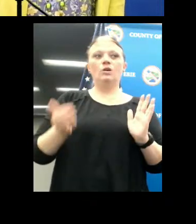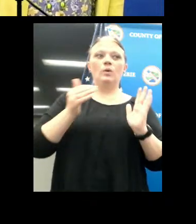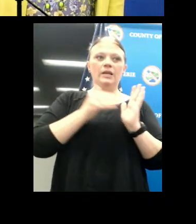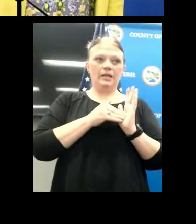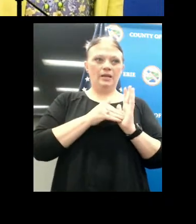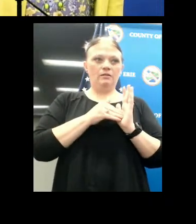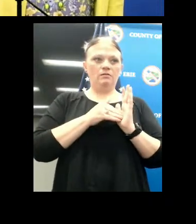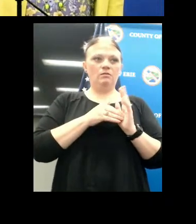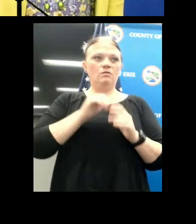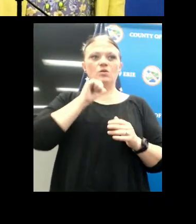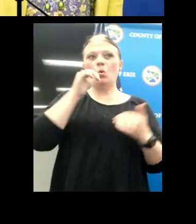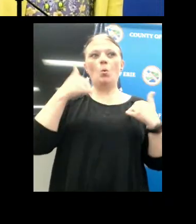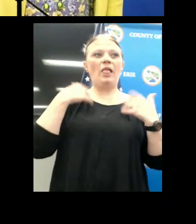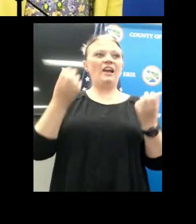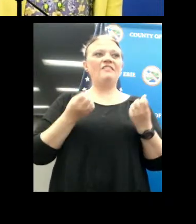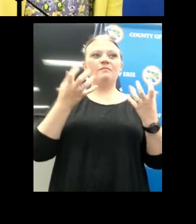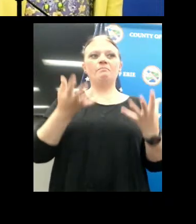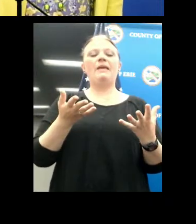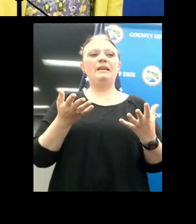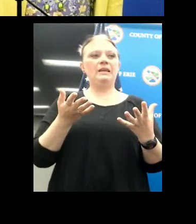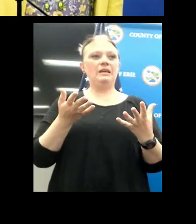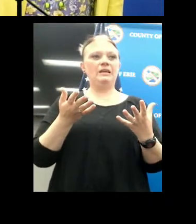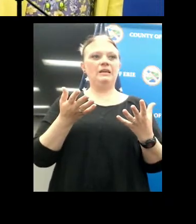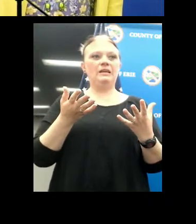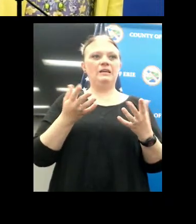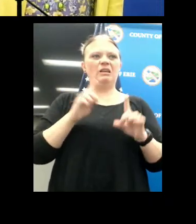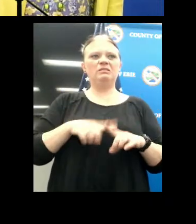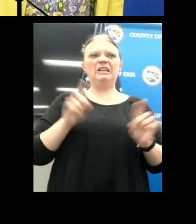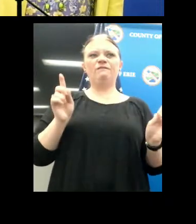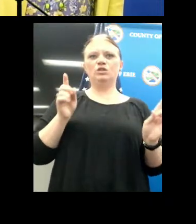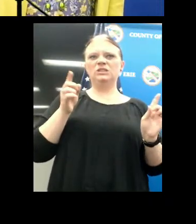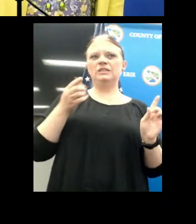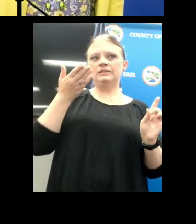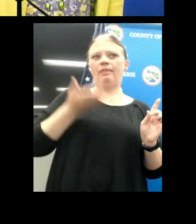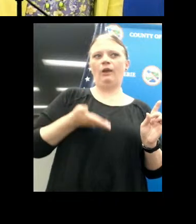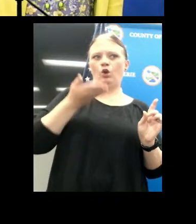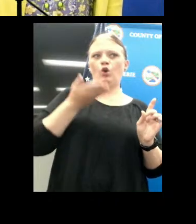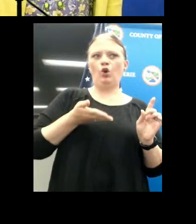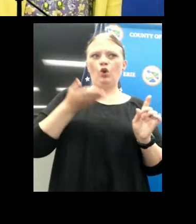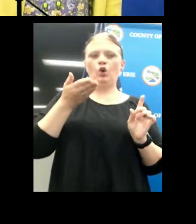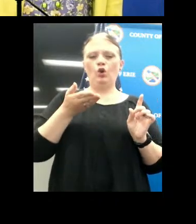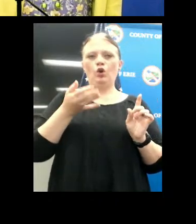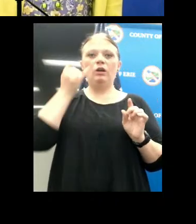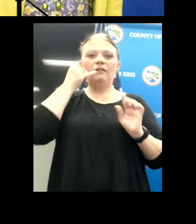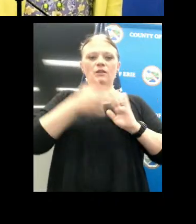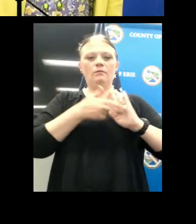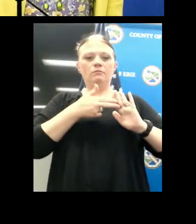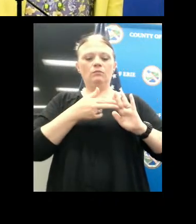we don't have very many disparities there among those who are